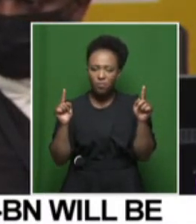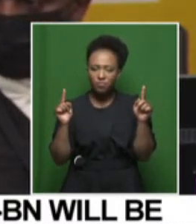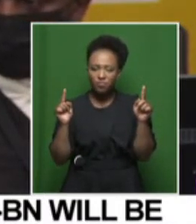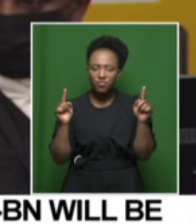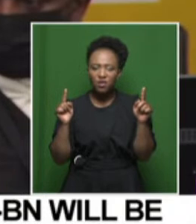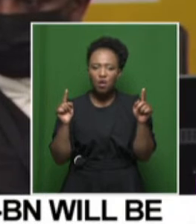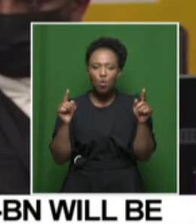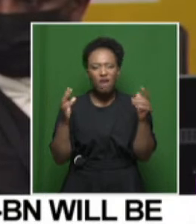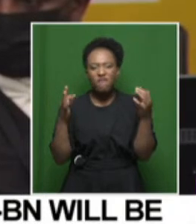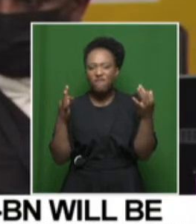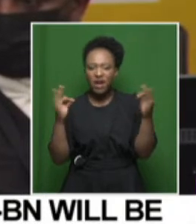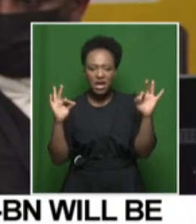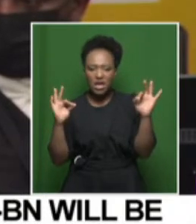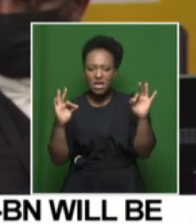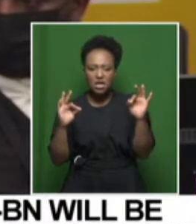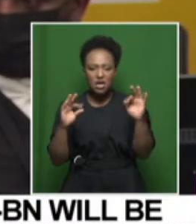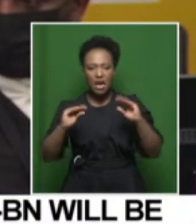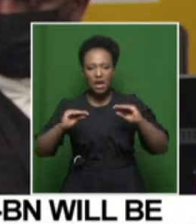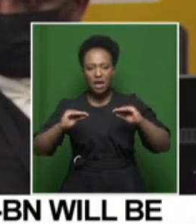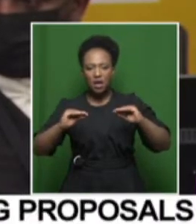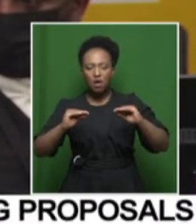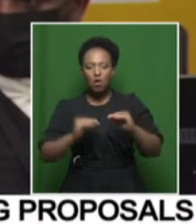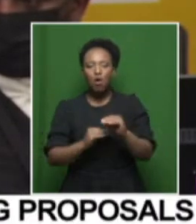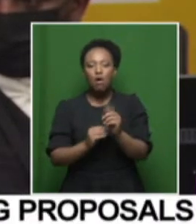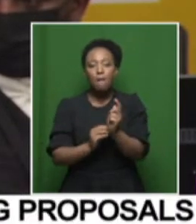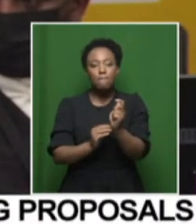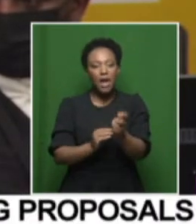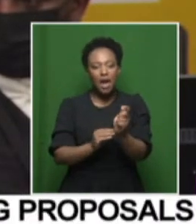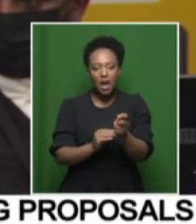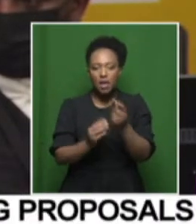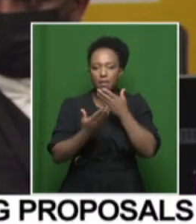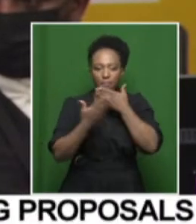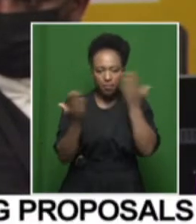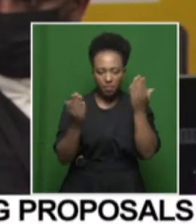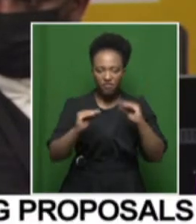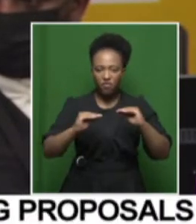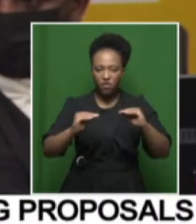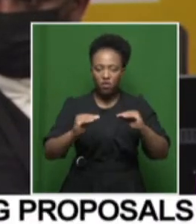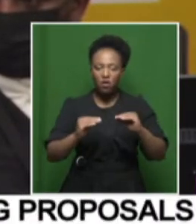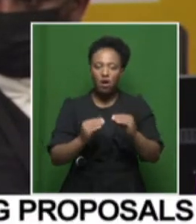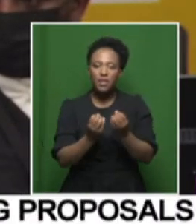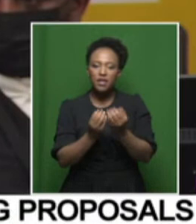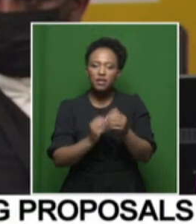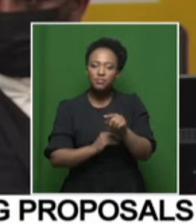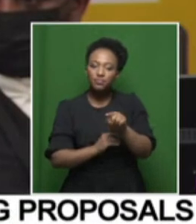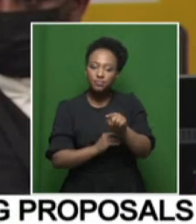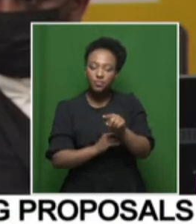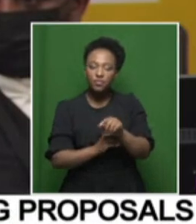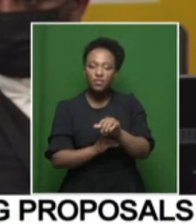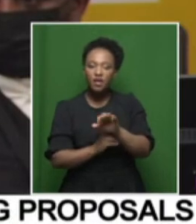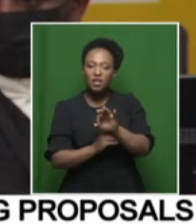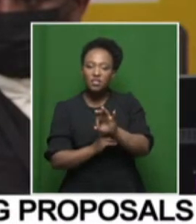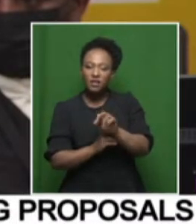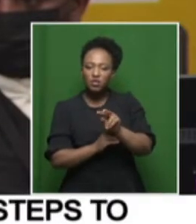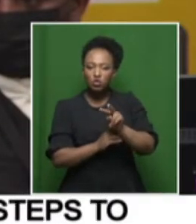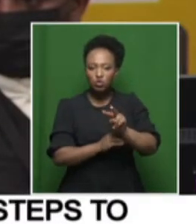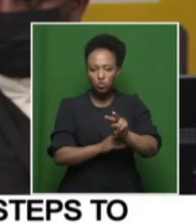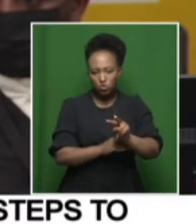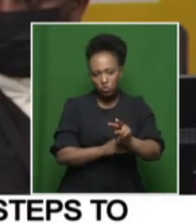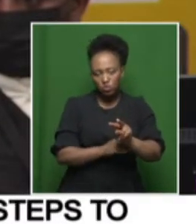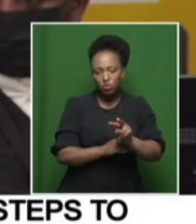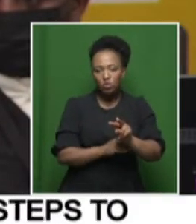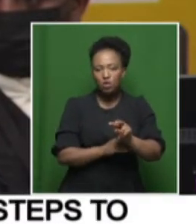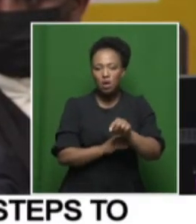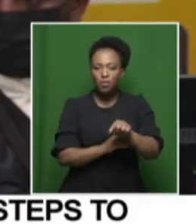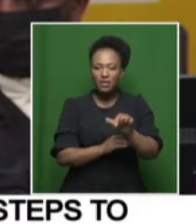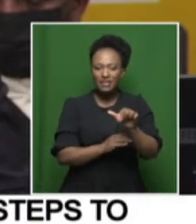higher education. We are announcing an additional allocation of 32 billion rand for financial support to